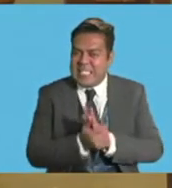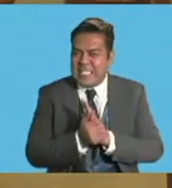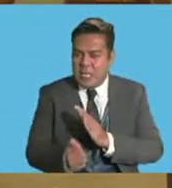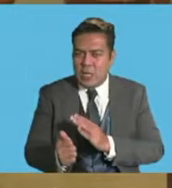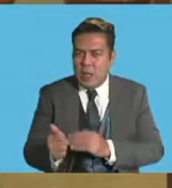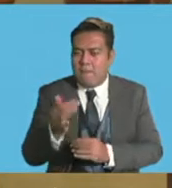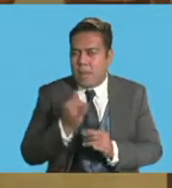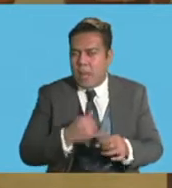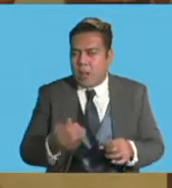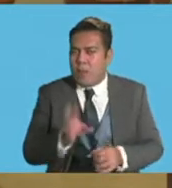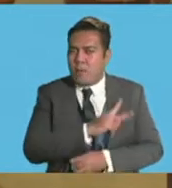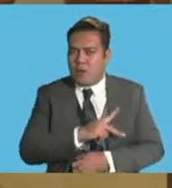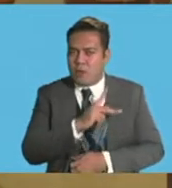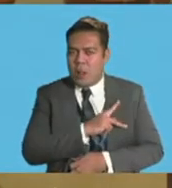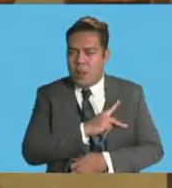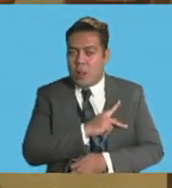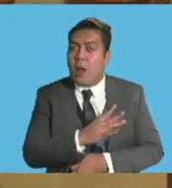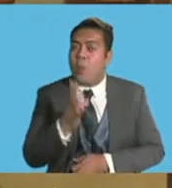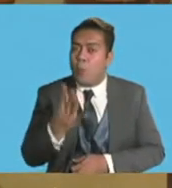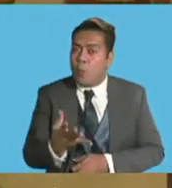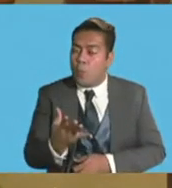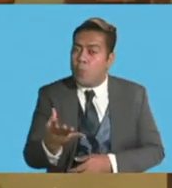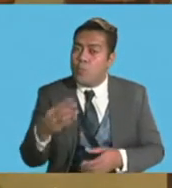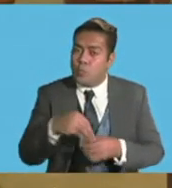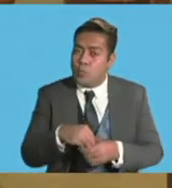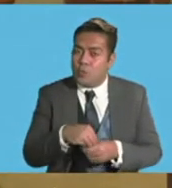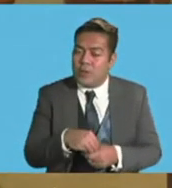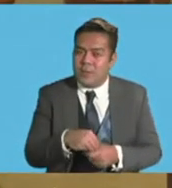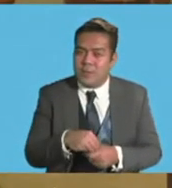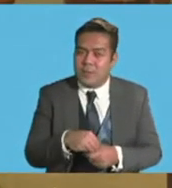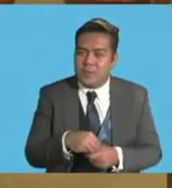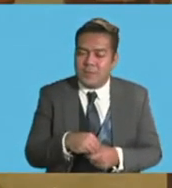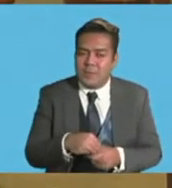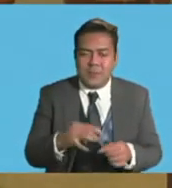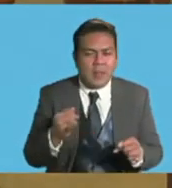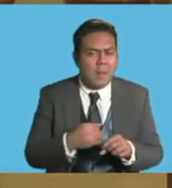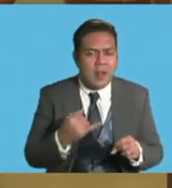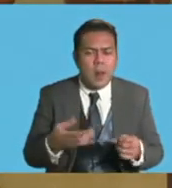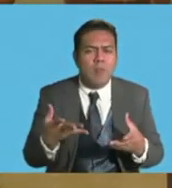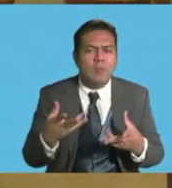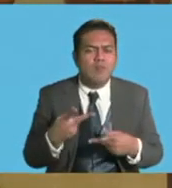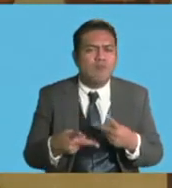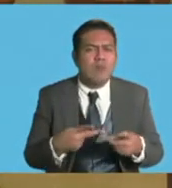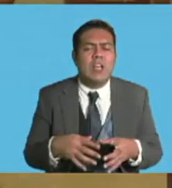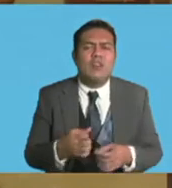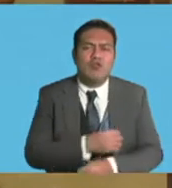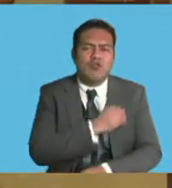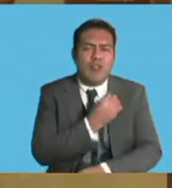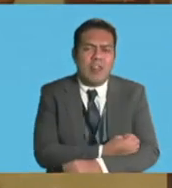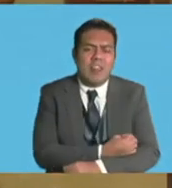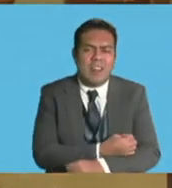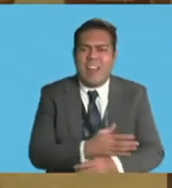medical professionals. Improving the provision of medicinal products, strengthening the